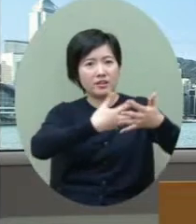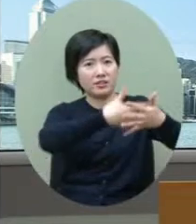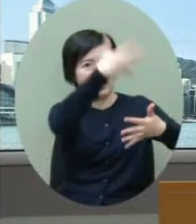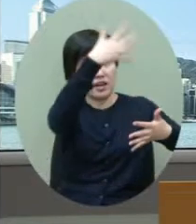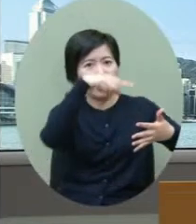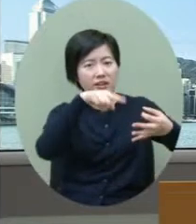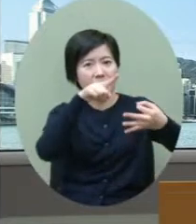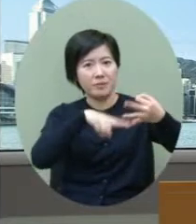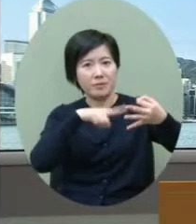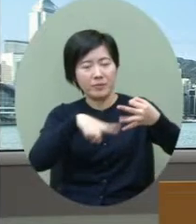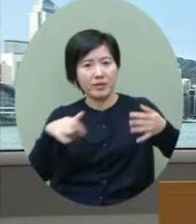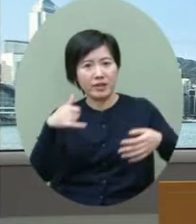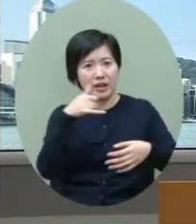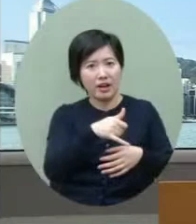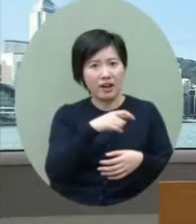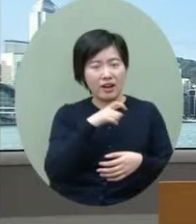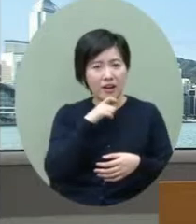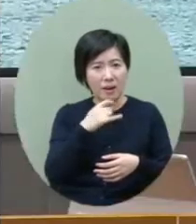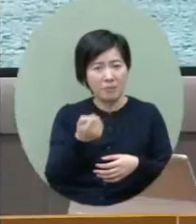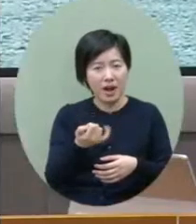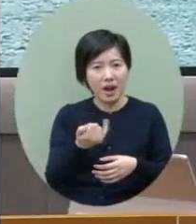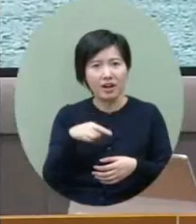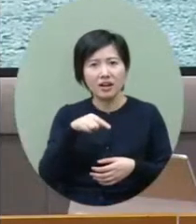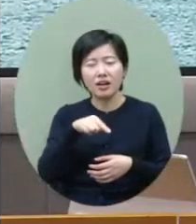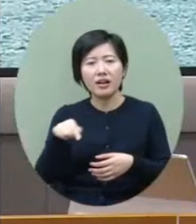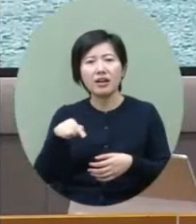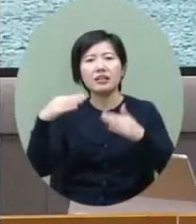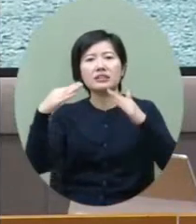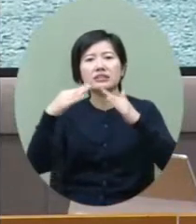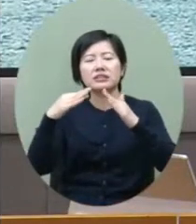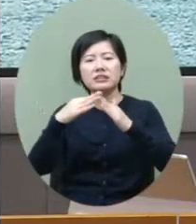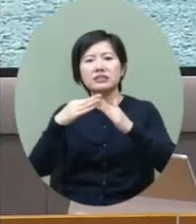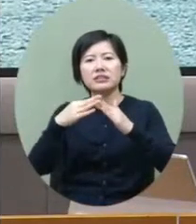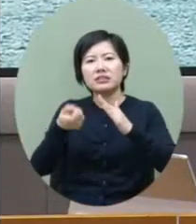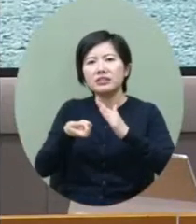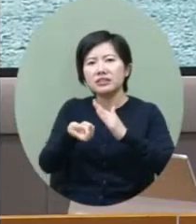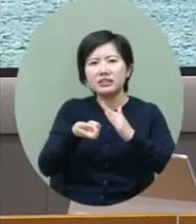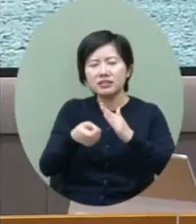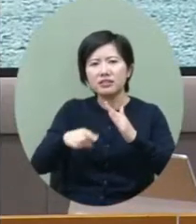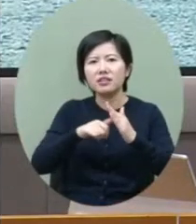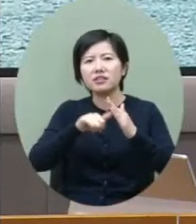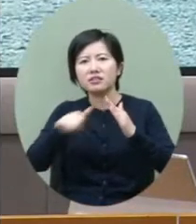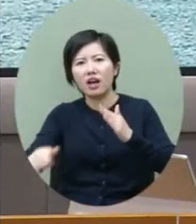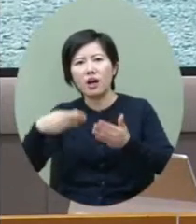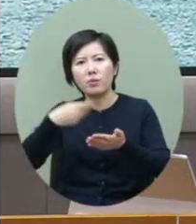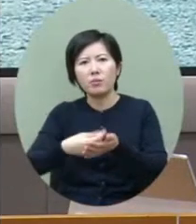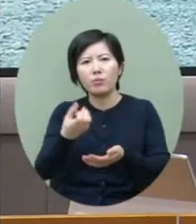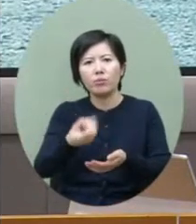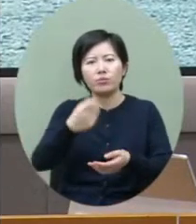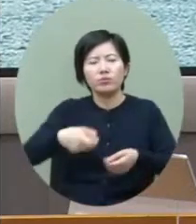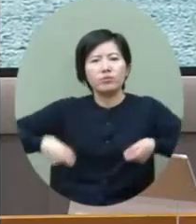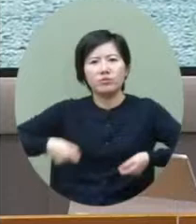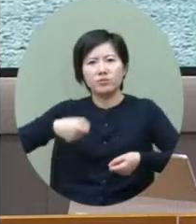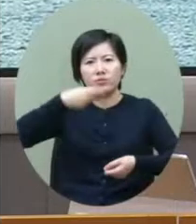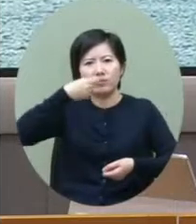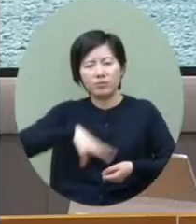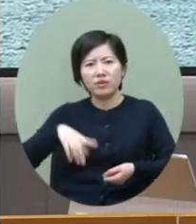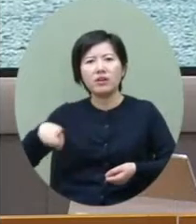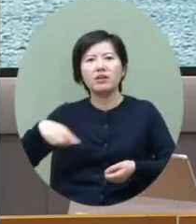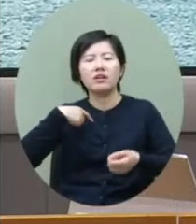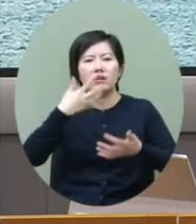Are you talking about those in our building list? Well, they're actually those who live nearby and who have